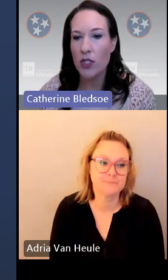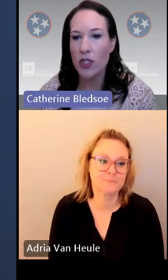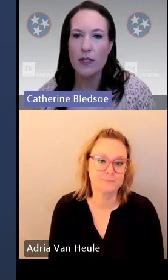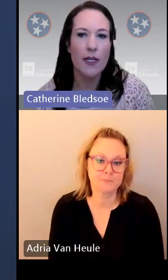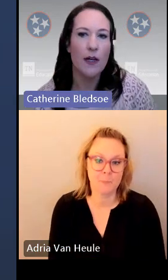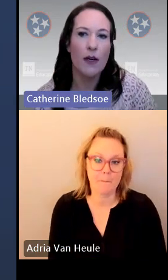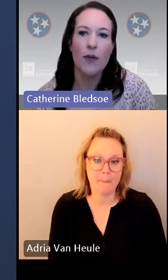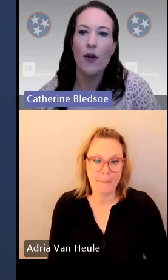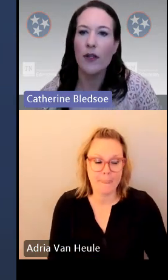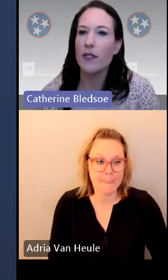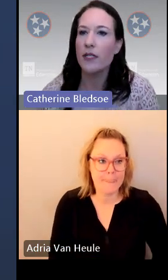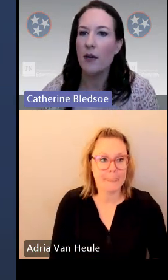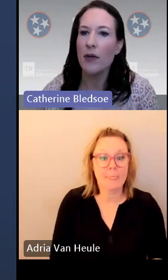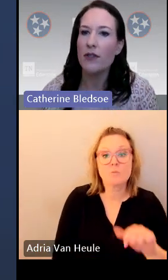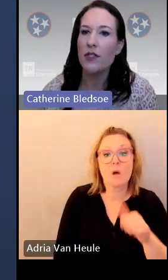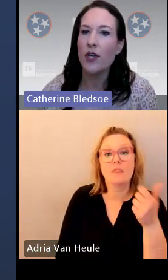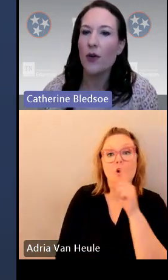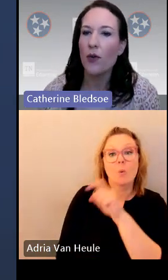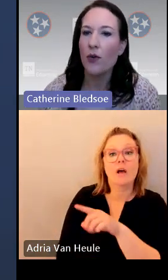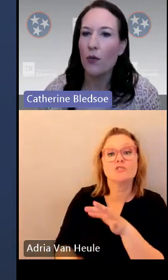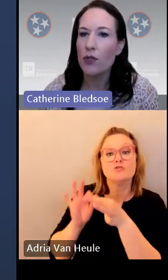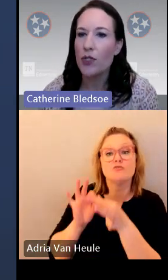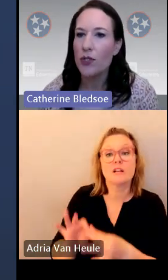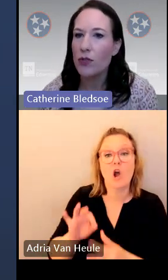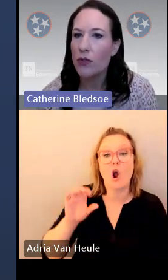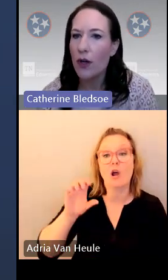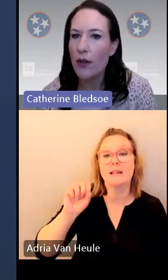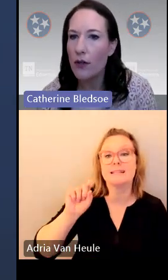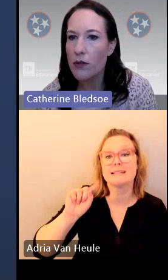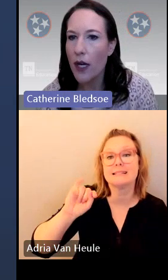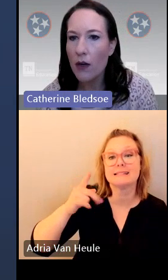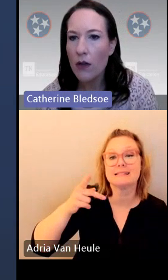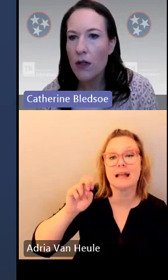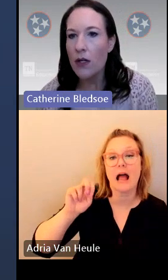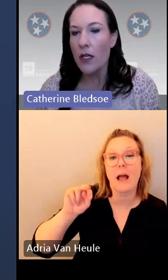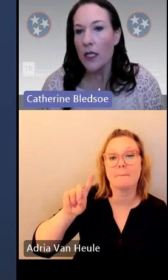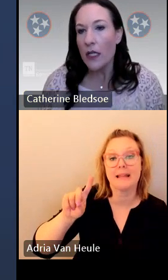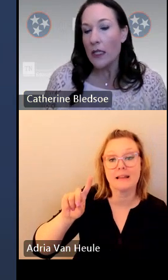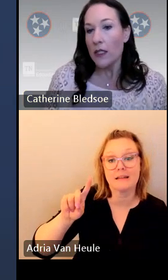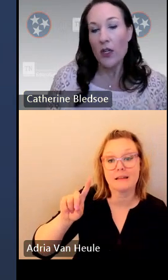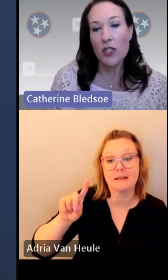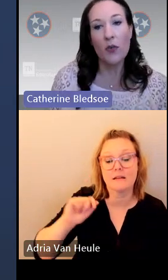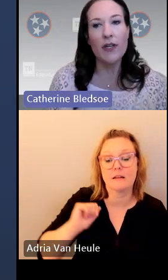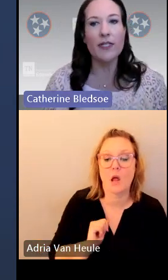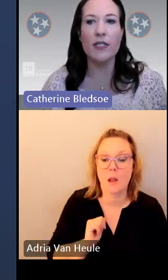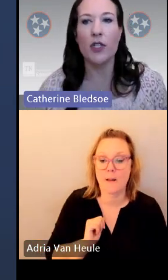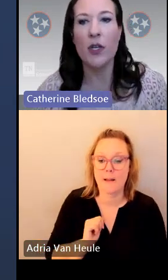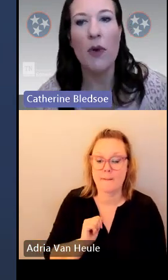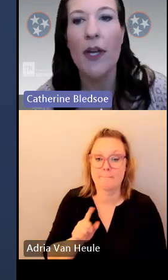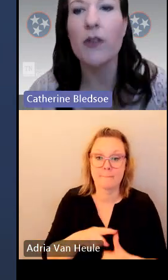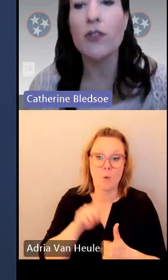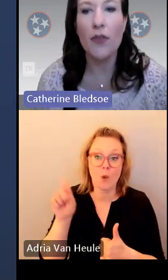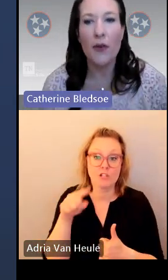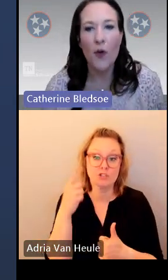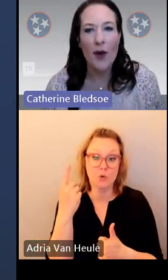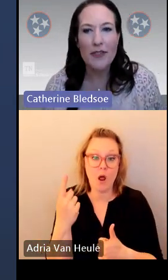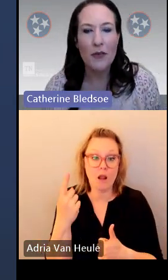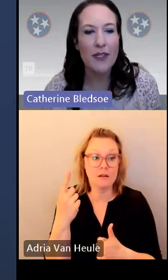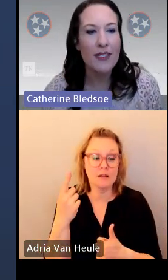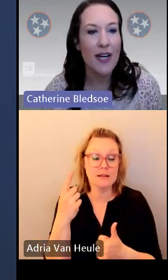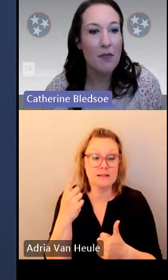Some of the questions regarding the stipend, so we'll just knock those out. Question was, is there somewhere that goes